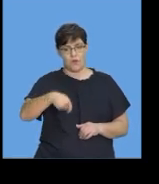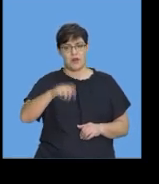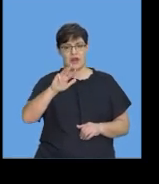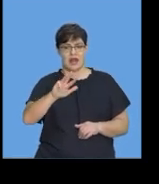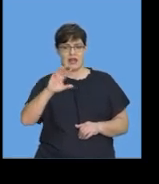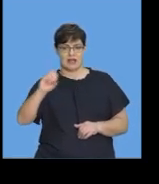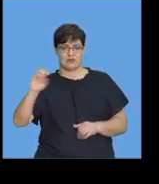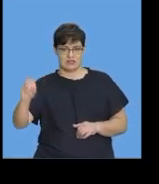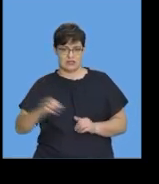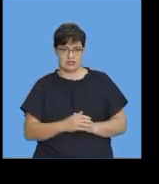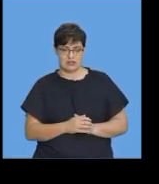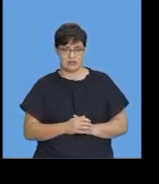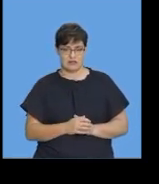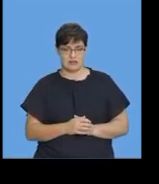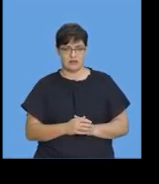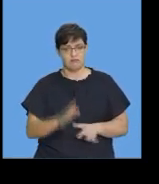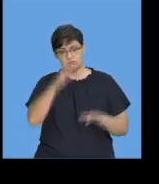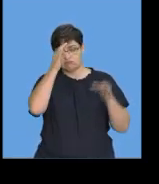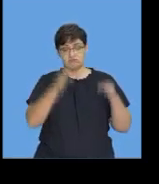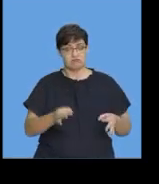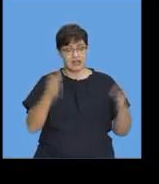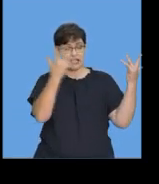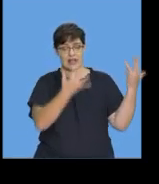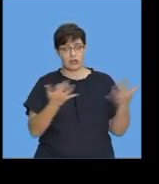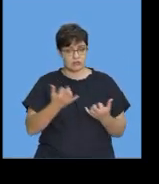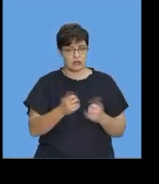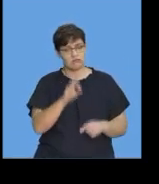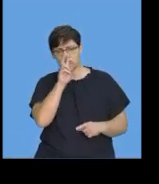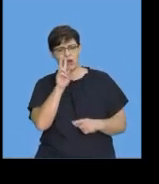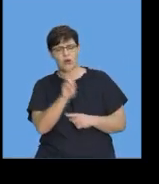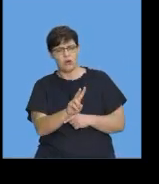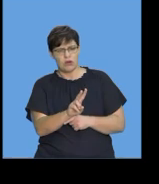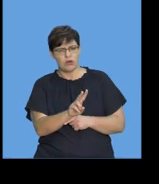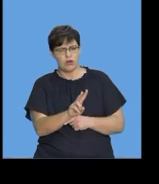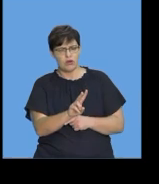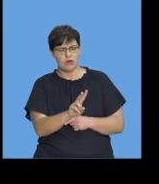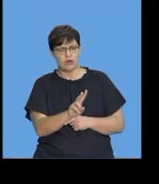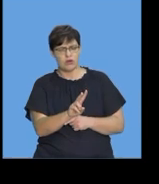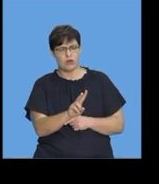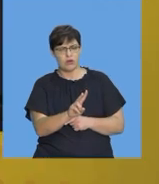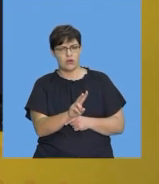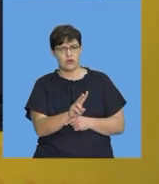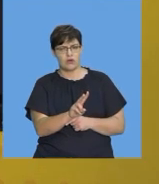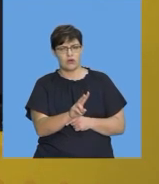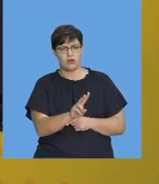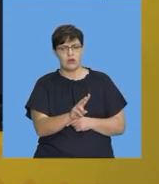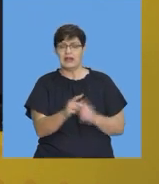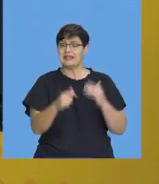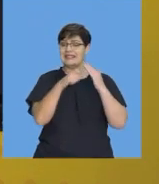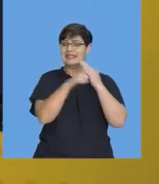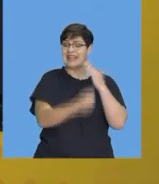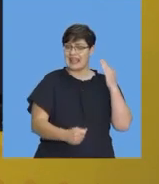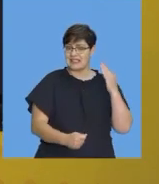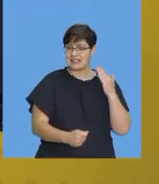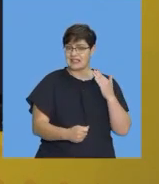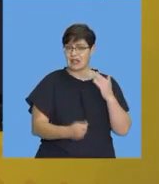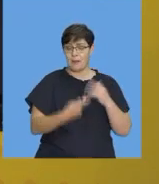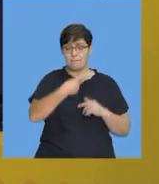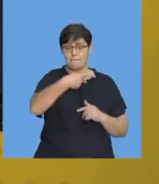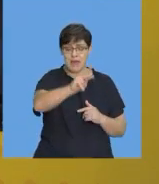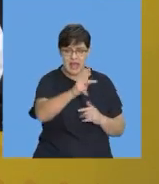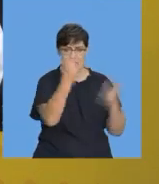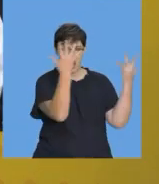330,900. So what have we determined in this calculation? We've looked at how do we calculate our taxation